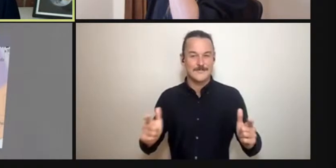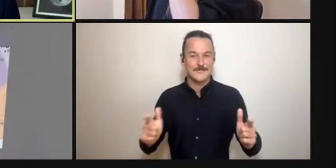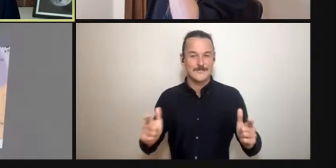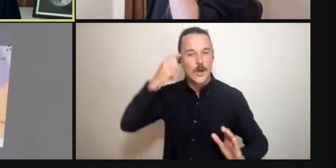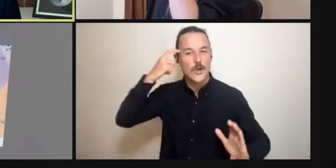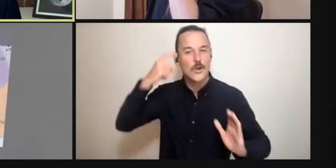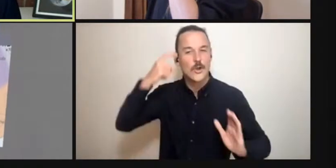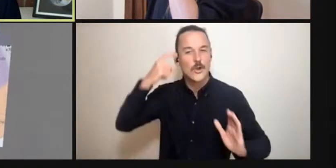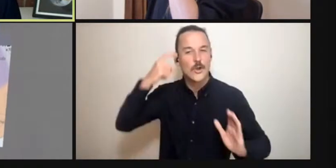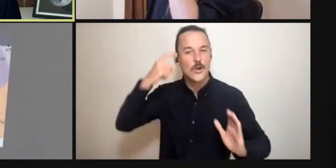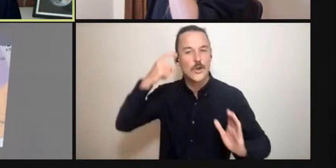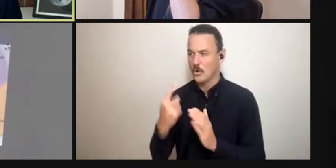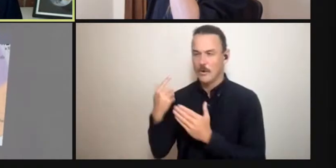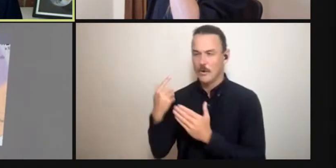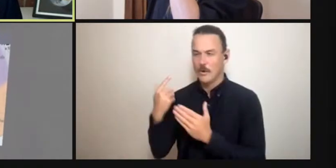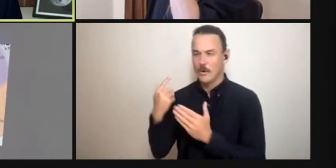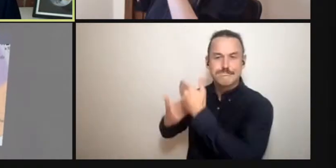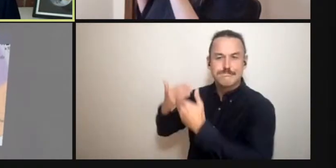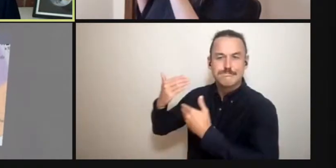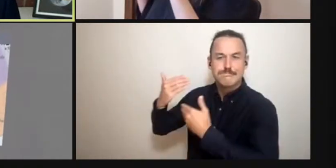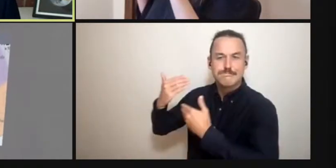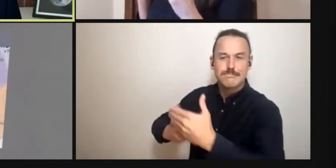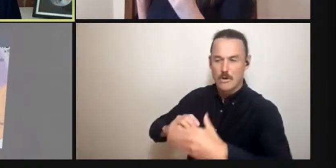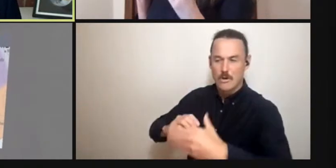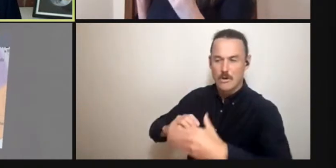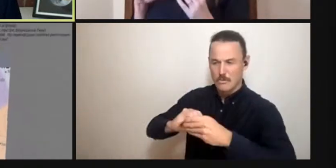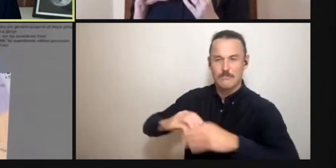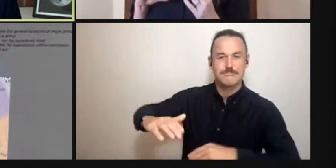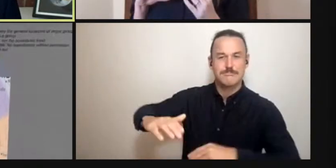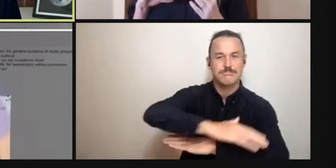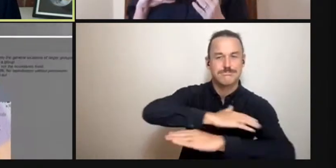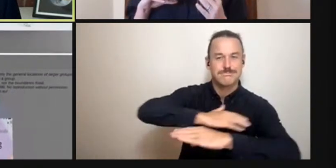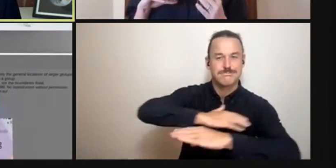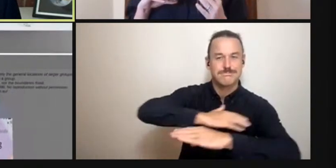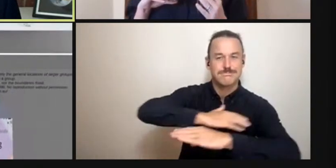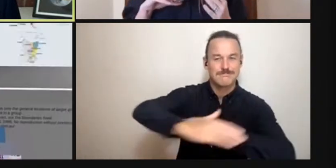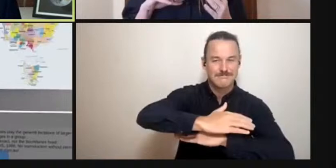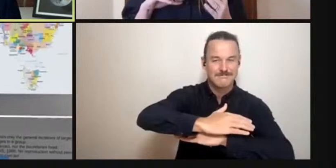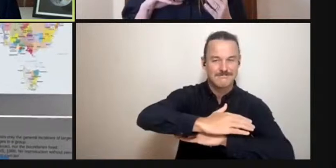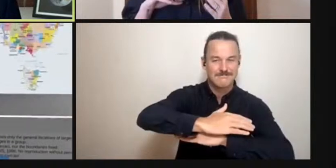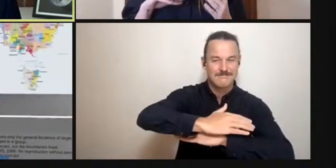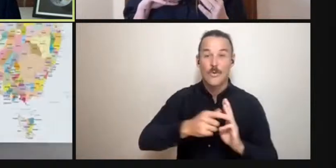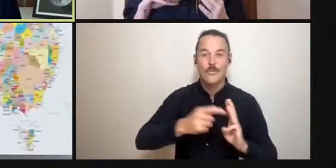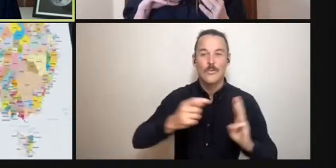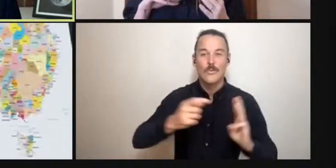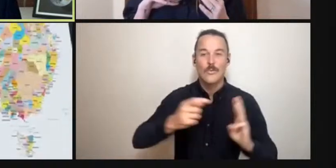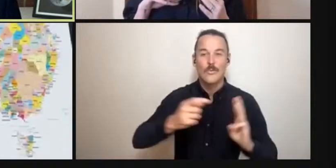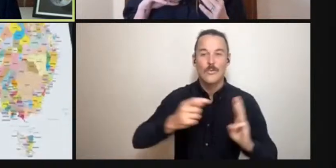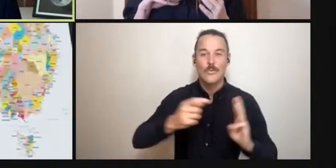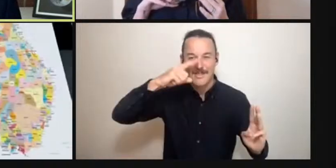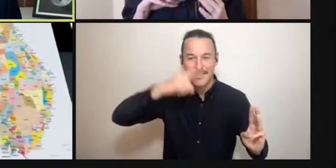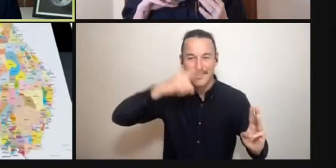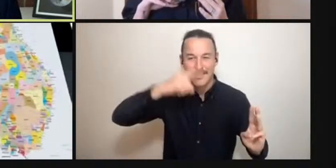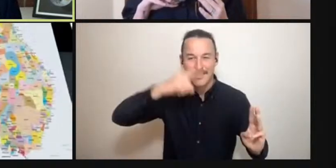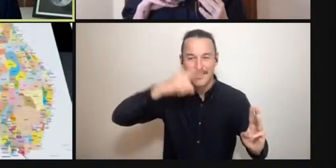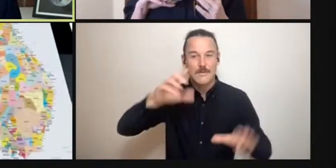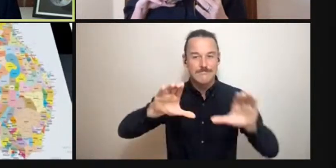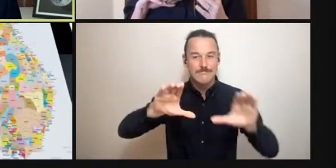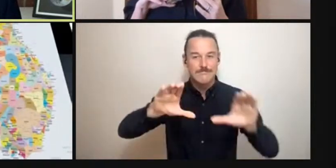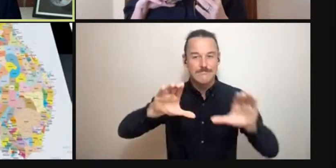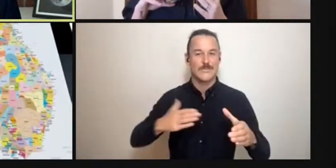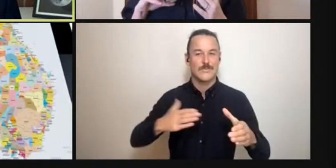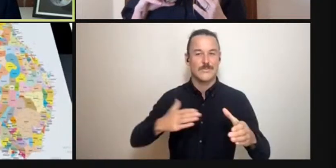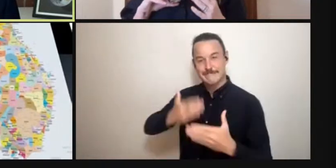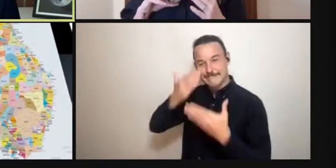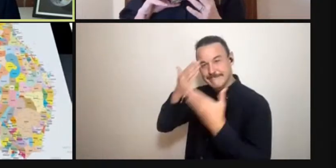which I am joining you on this stream, the Wurundjeri people of the Kulin Nation. I want to pay my respects to the elders past, present,